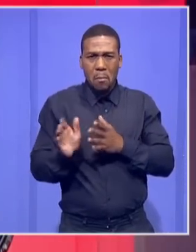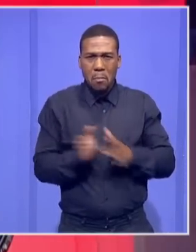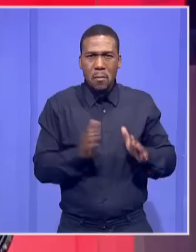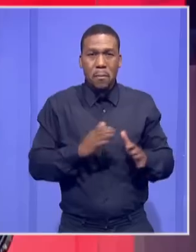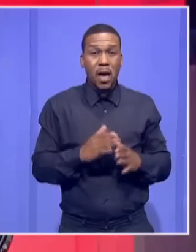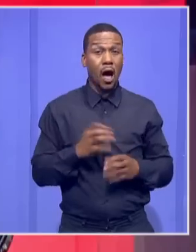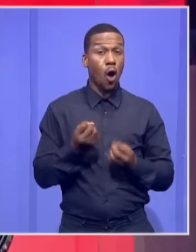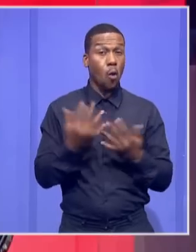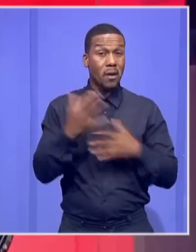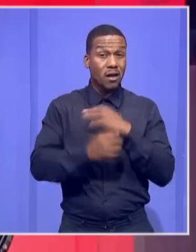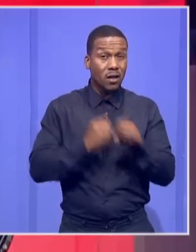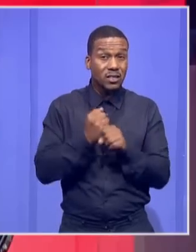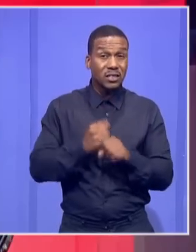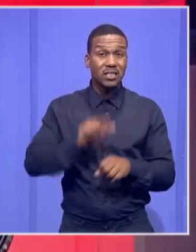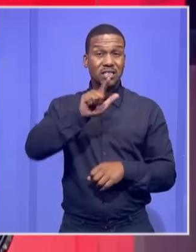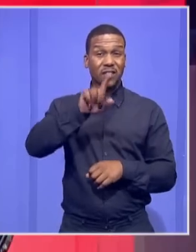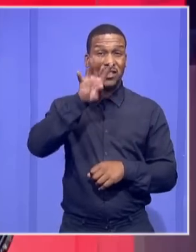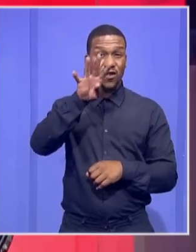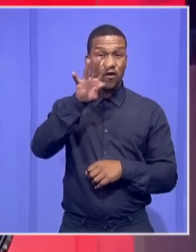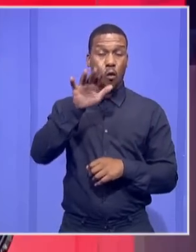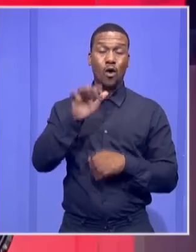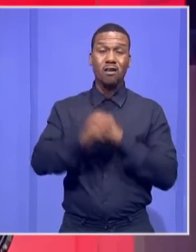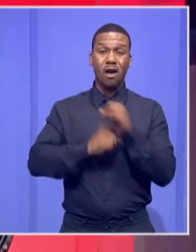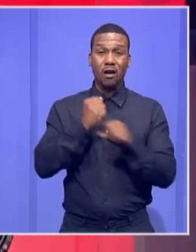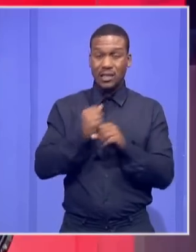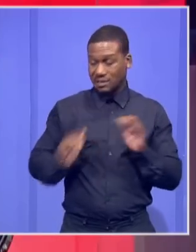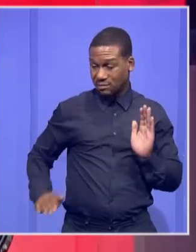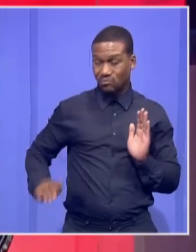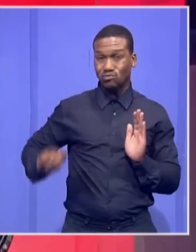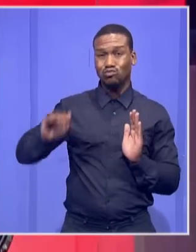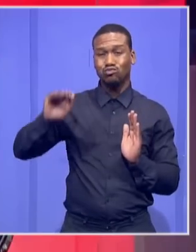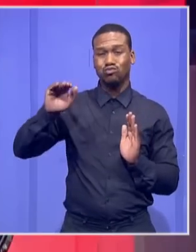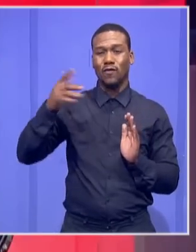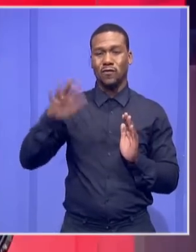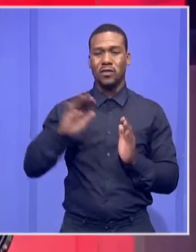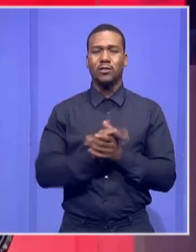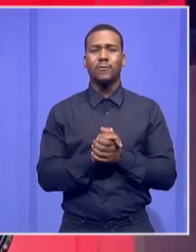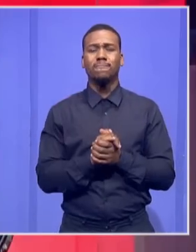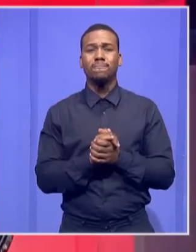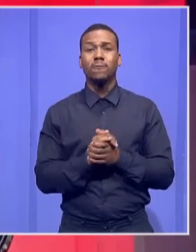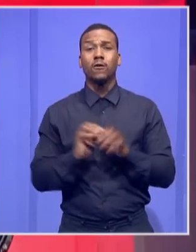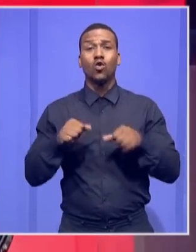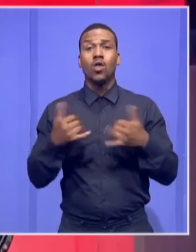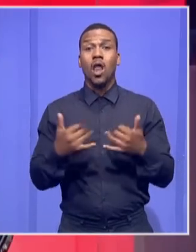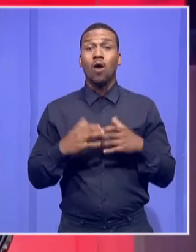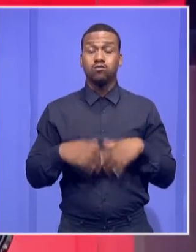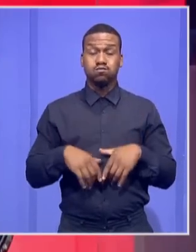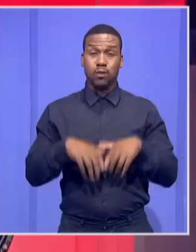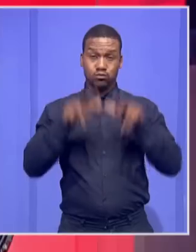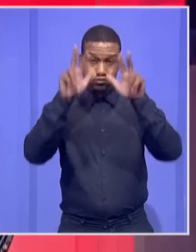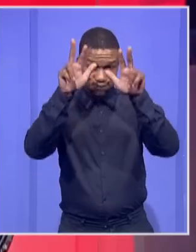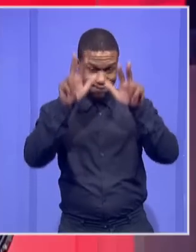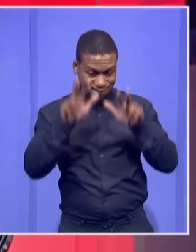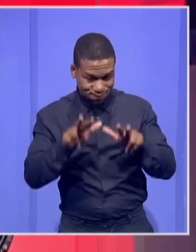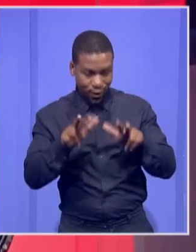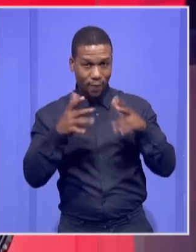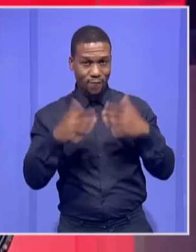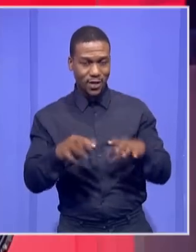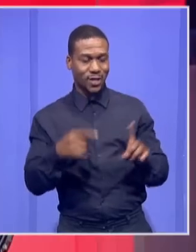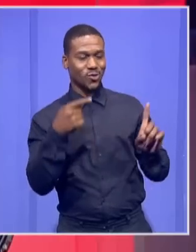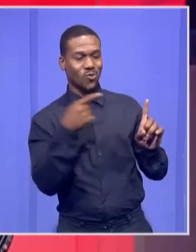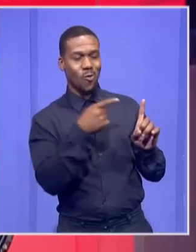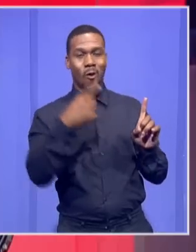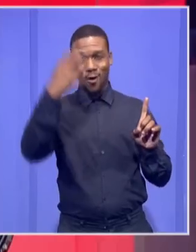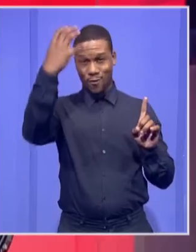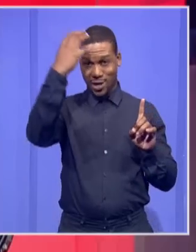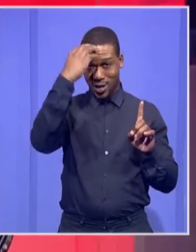arrived. And he will this morning be coronated as King Charles III. And as Leanne has indicated, of course, he's been king